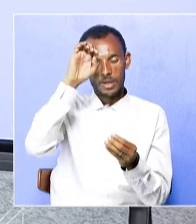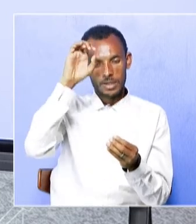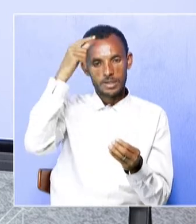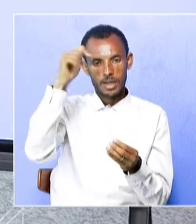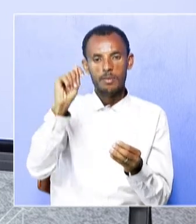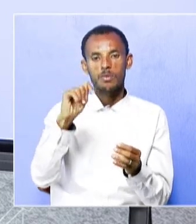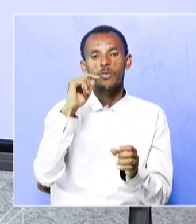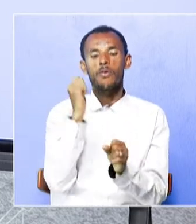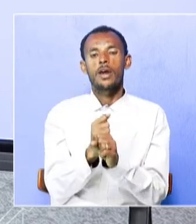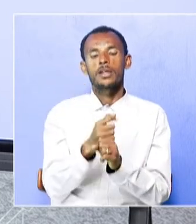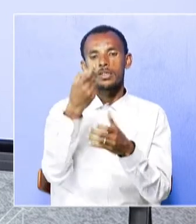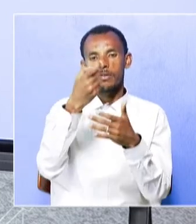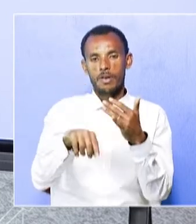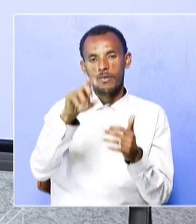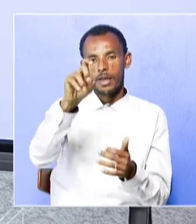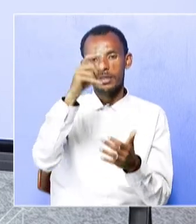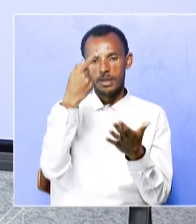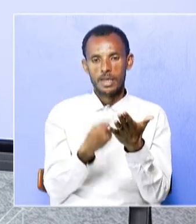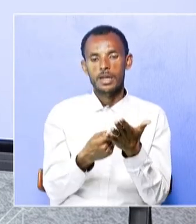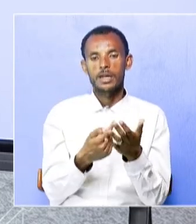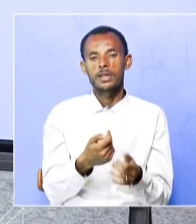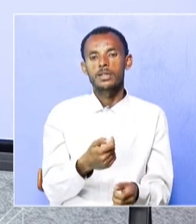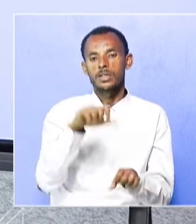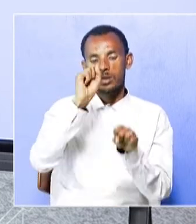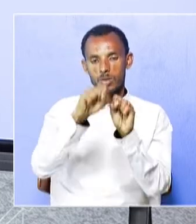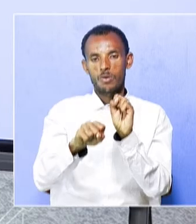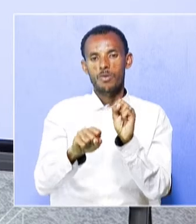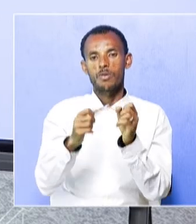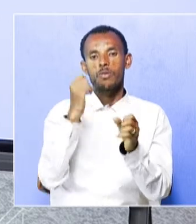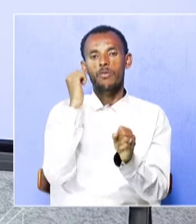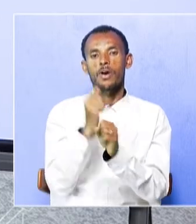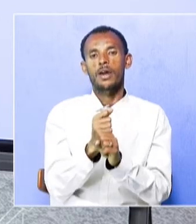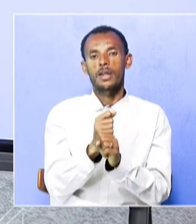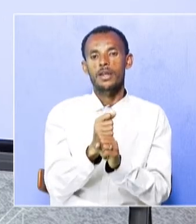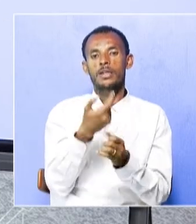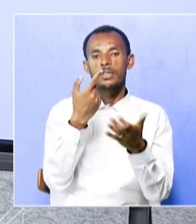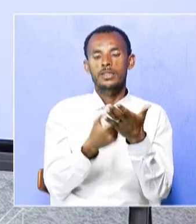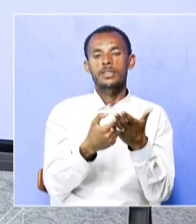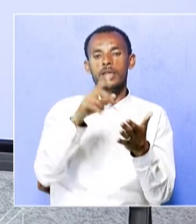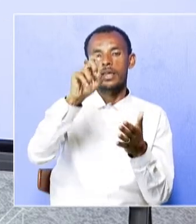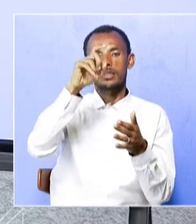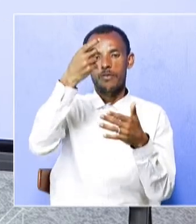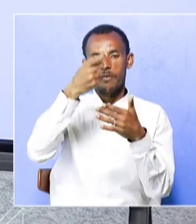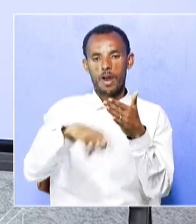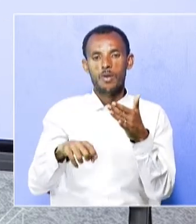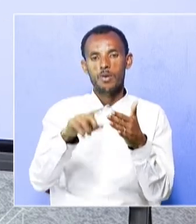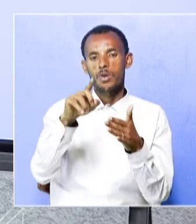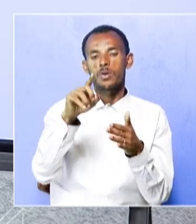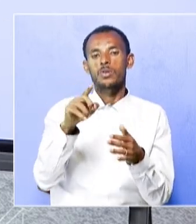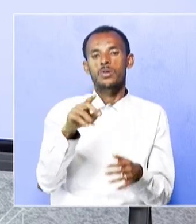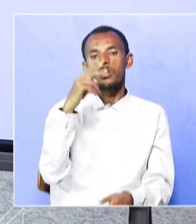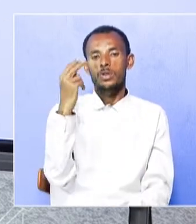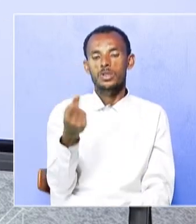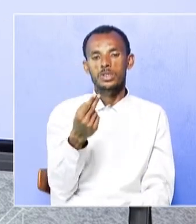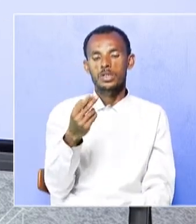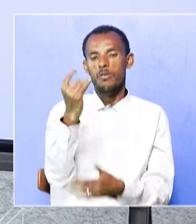theorem to find the value of x here, right? So to find this x value, you need to use